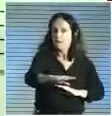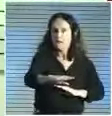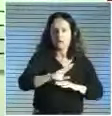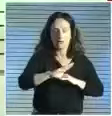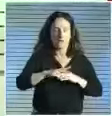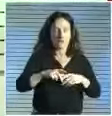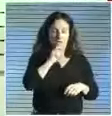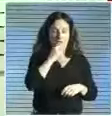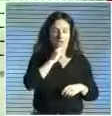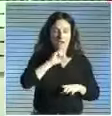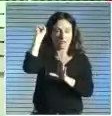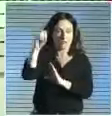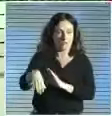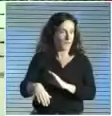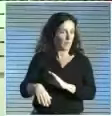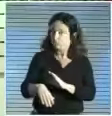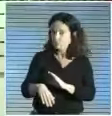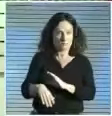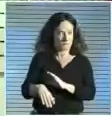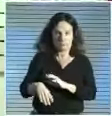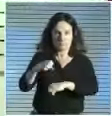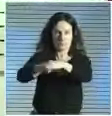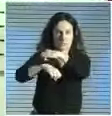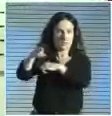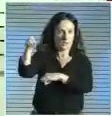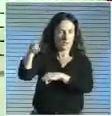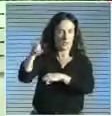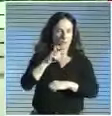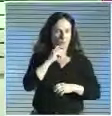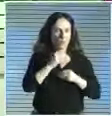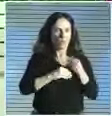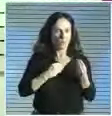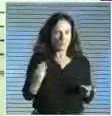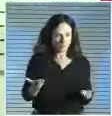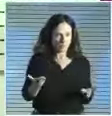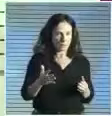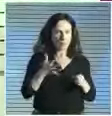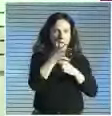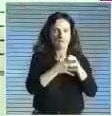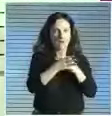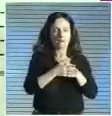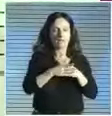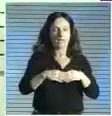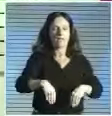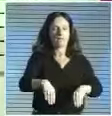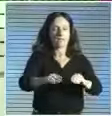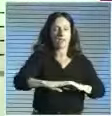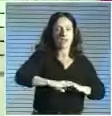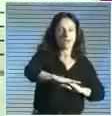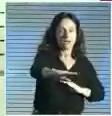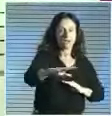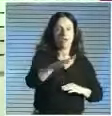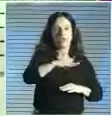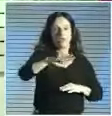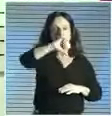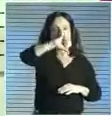the carpet go? So all of the carpet manufacturers in the US are based in the Southeast. So the original initiative was, let's just